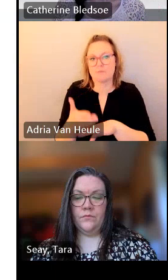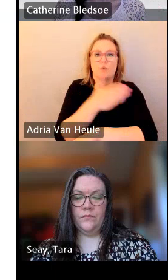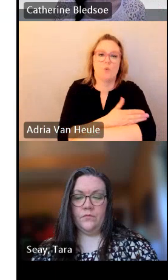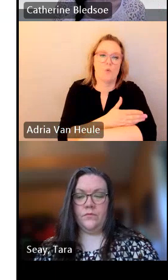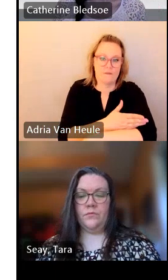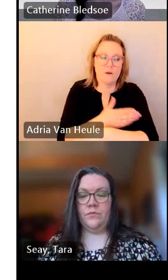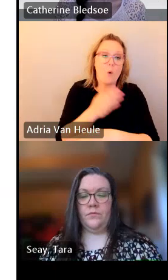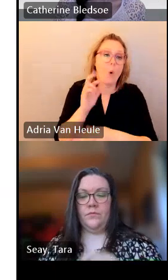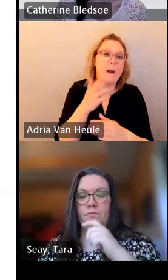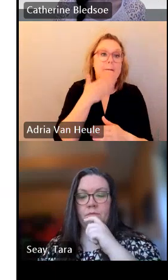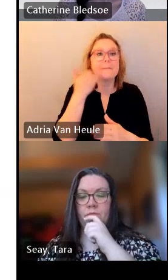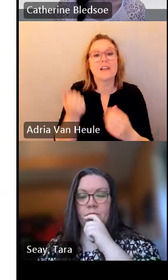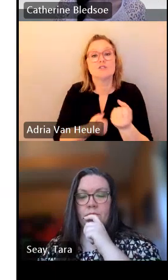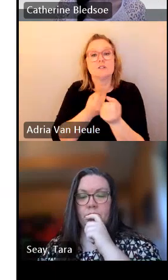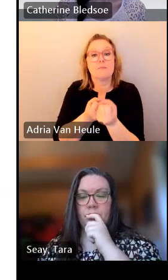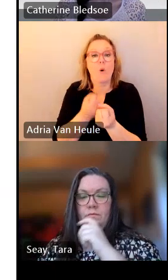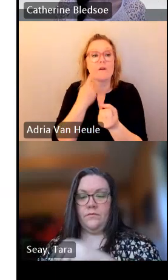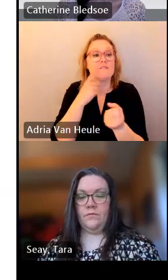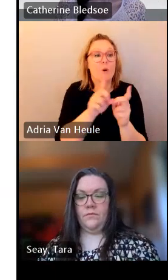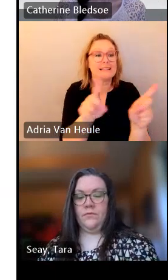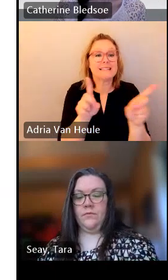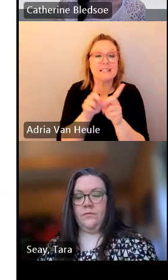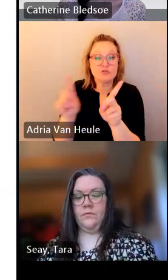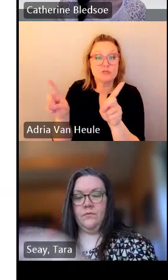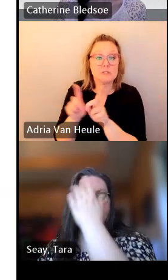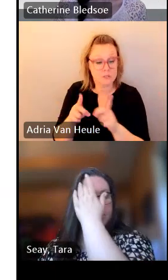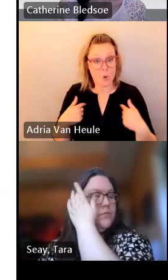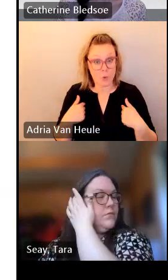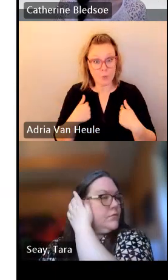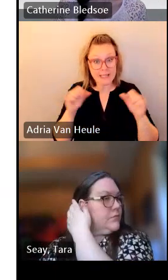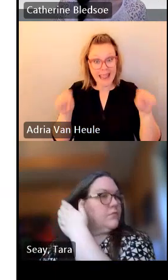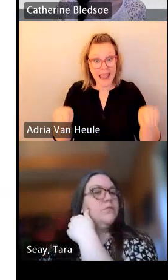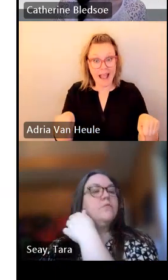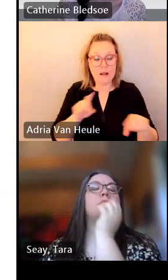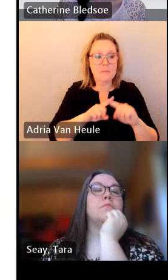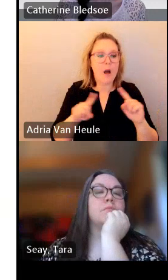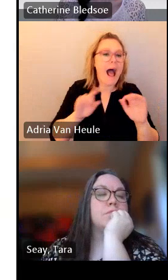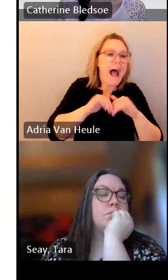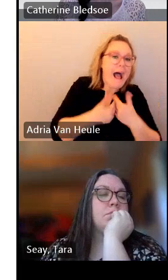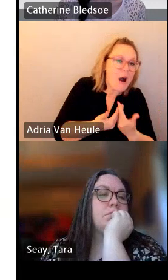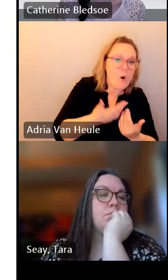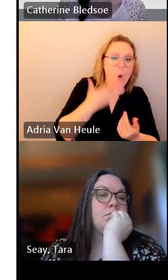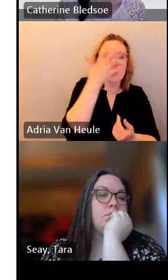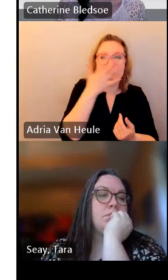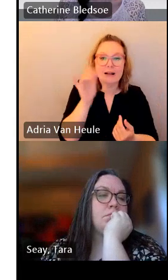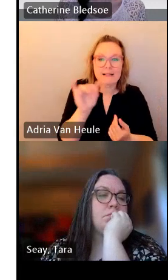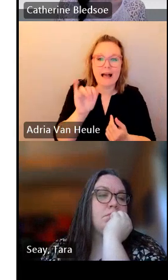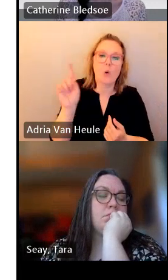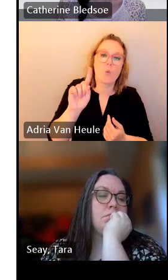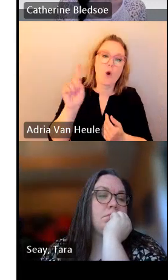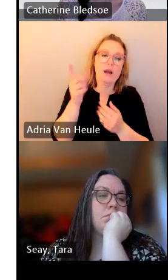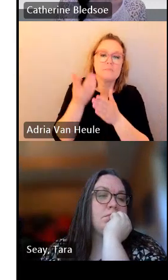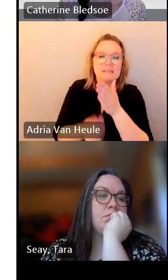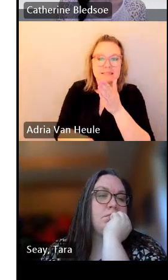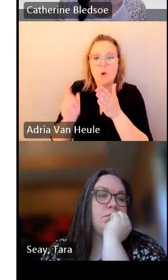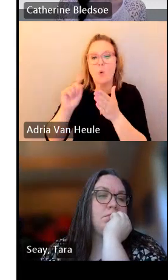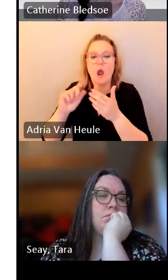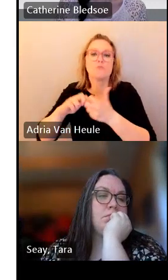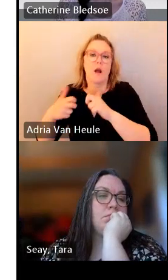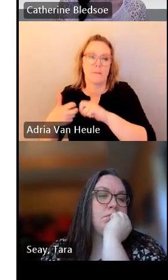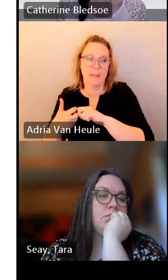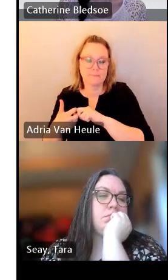the future, we can do that. We just need to know what that looks like and where there might be problems. So the Excel contact log, Tara